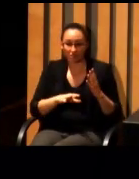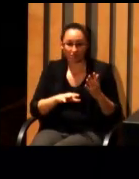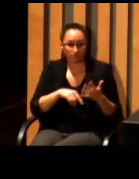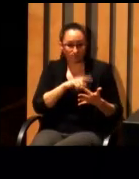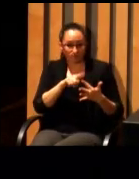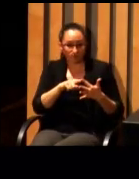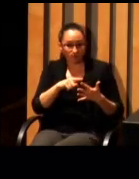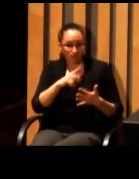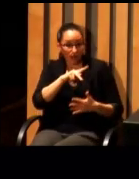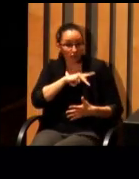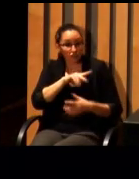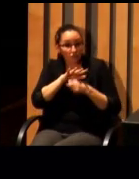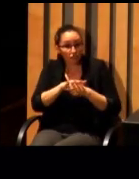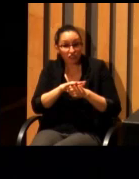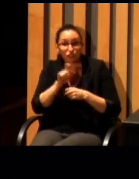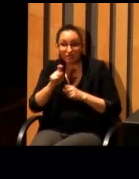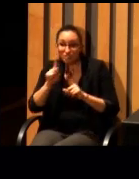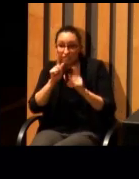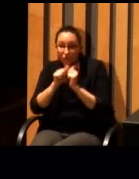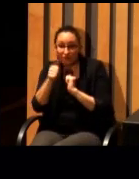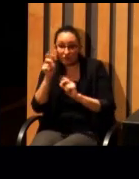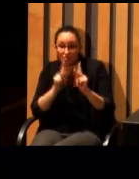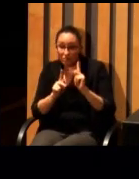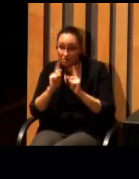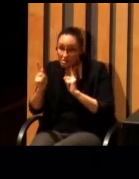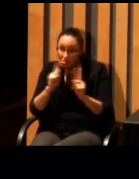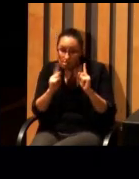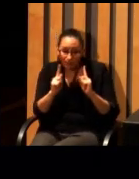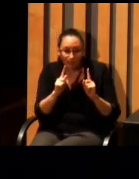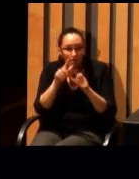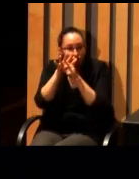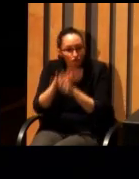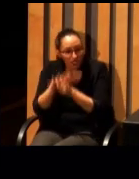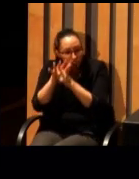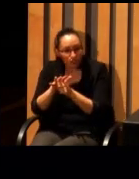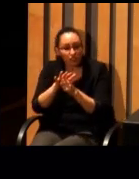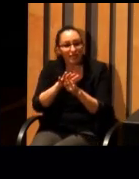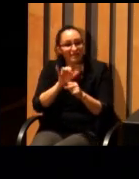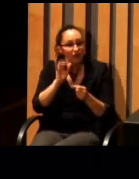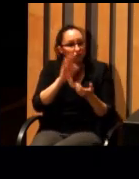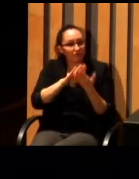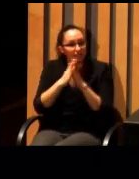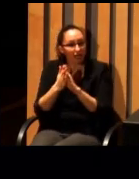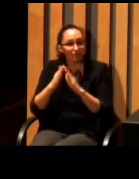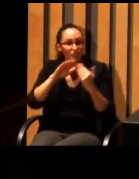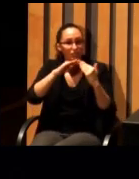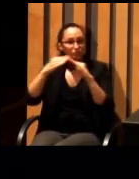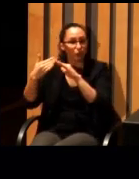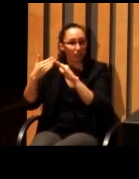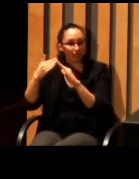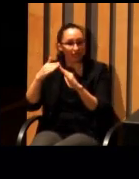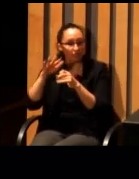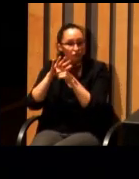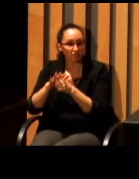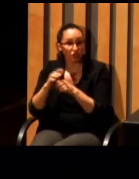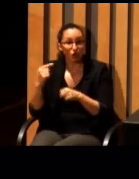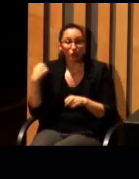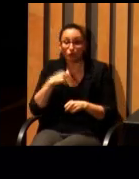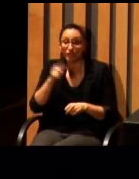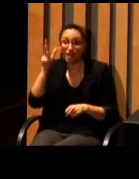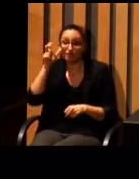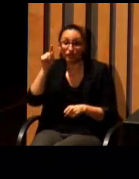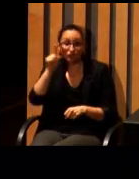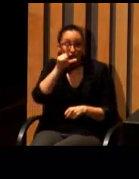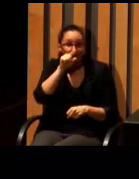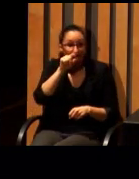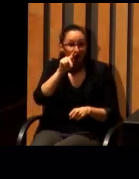pressure, conversations with other human beings. That turns into community pressure at some point. We've had a tweet conversion today. We've heard other tweets that are not